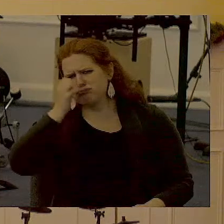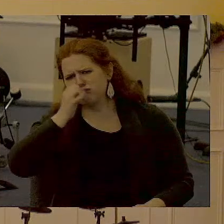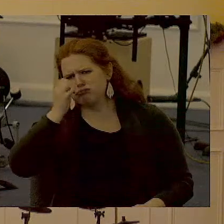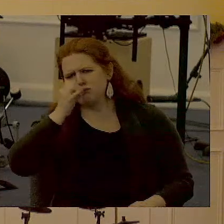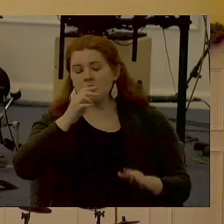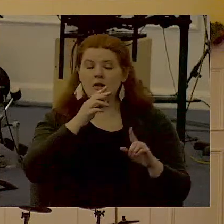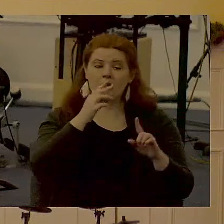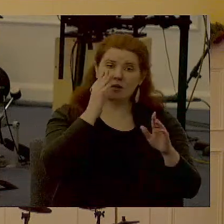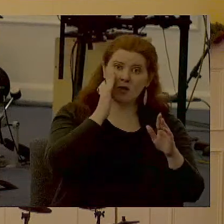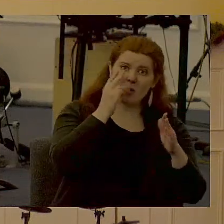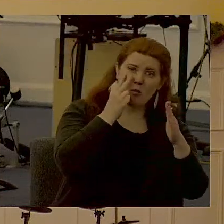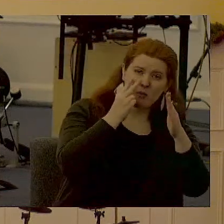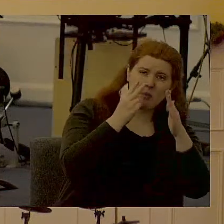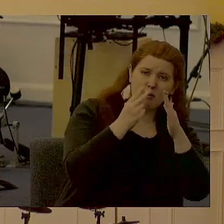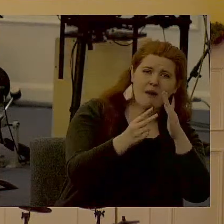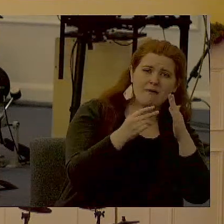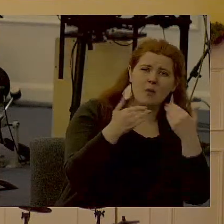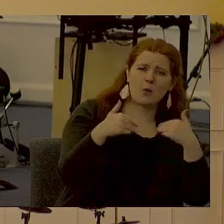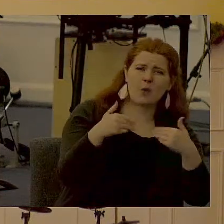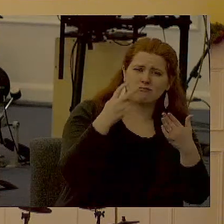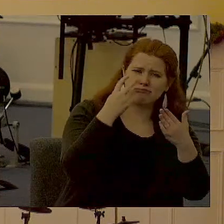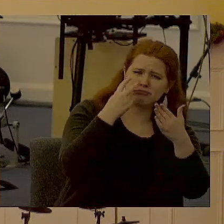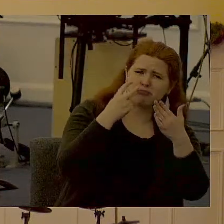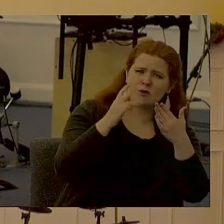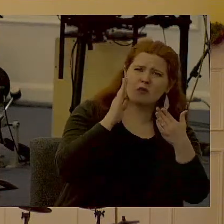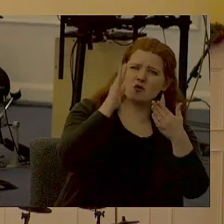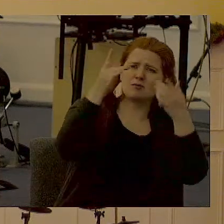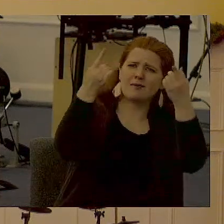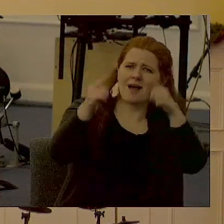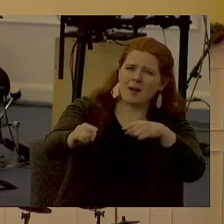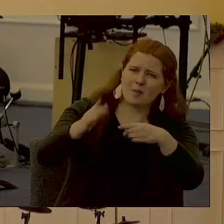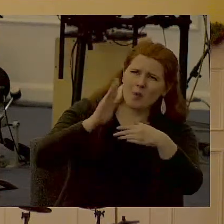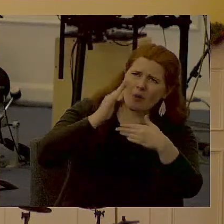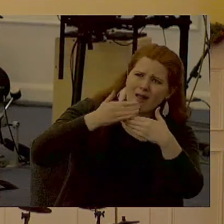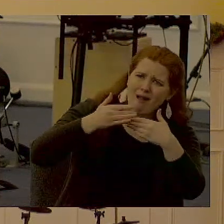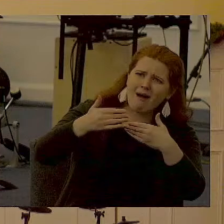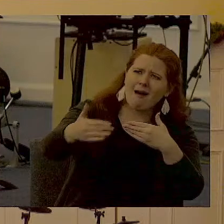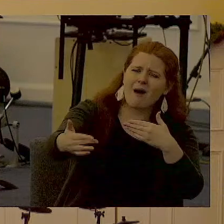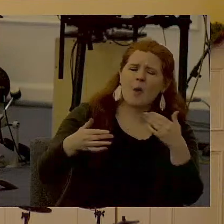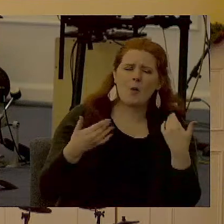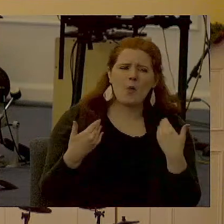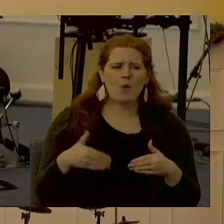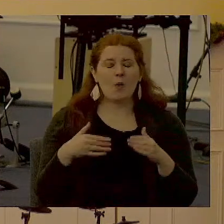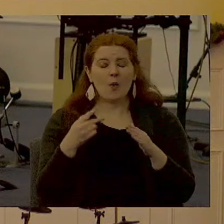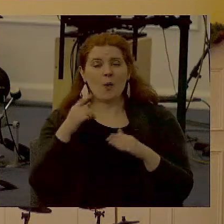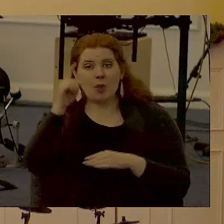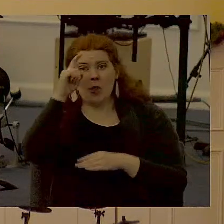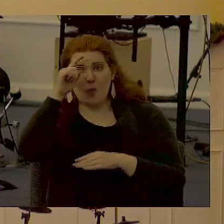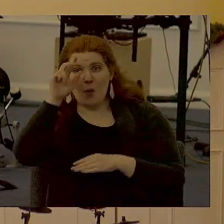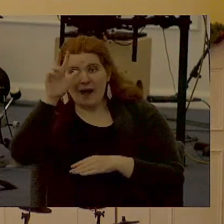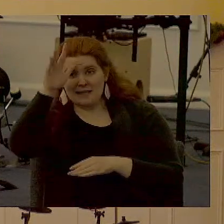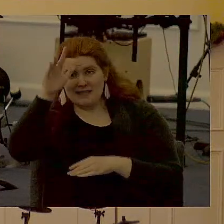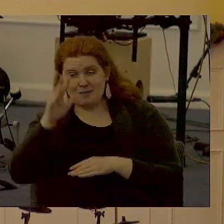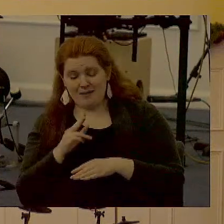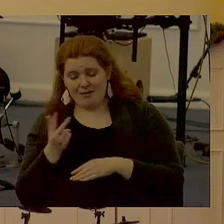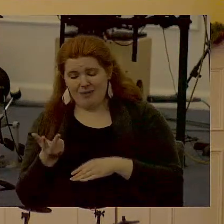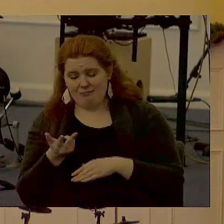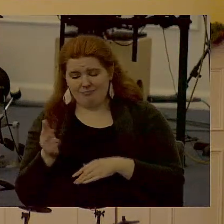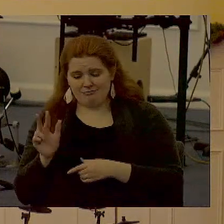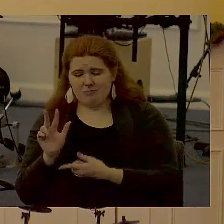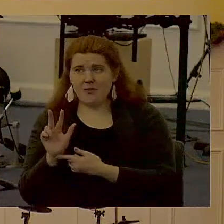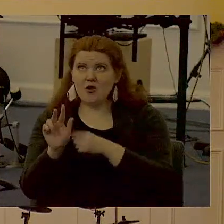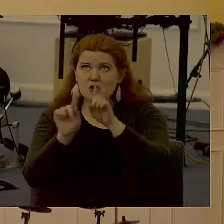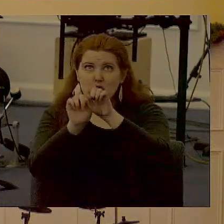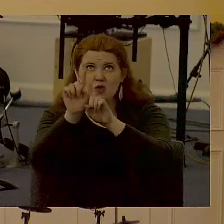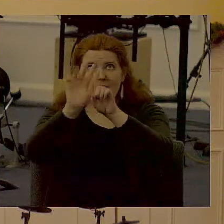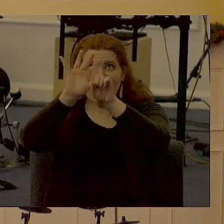prophetic future that Isaiah 60 gives us. And these wise men, that's exactly what they had. God put a star